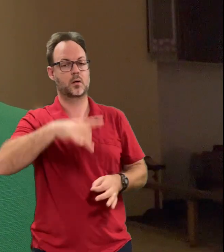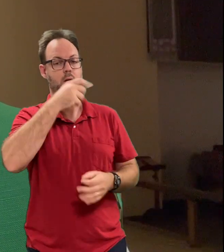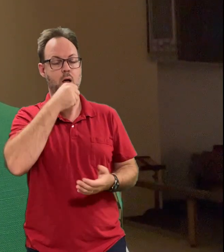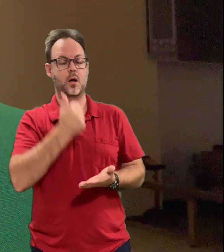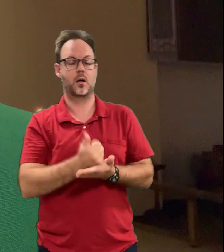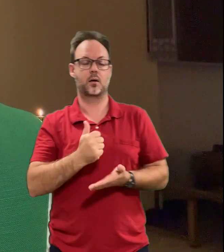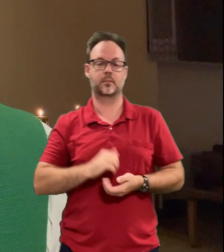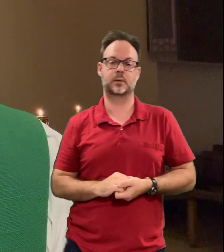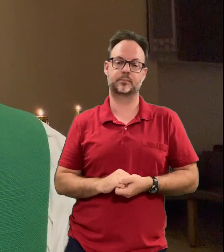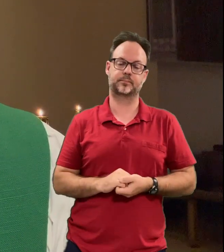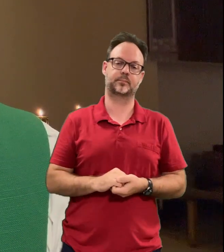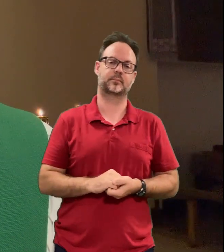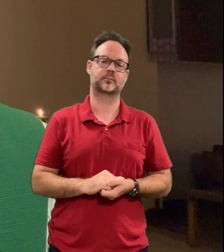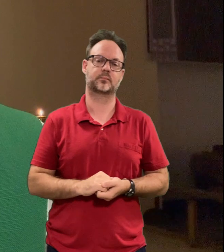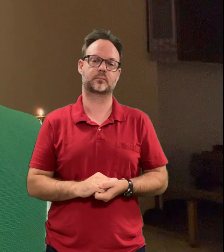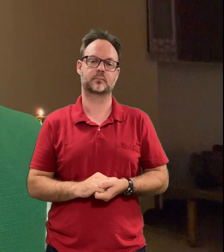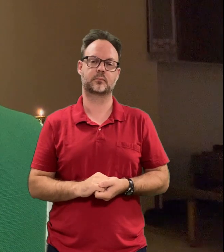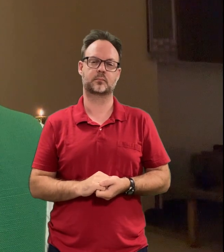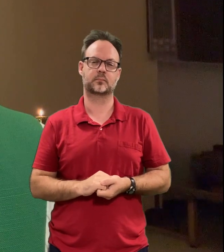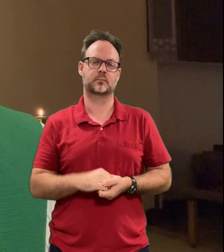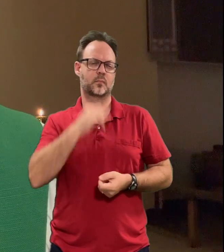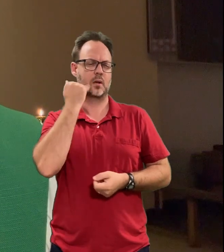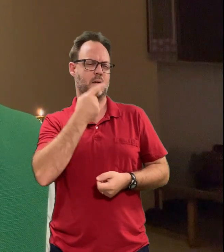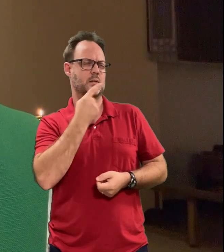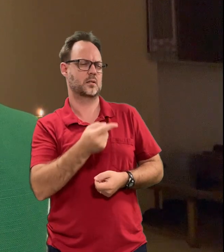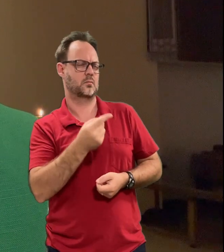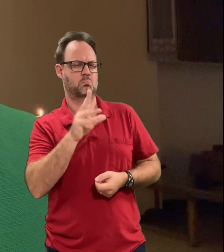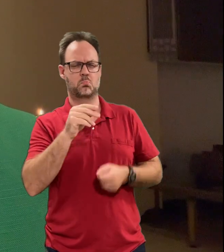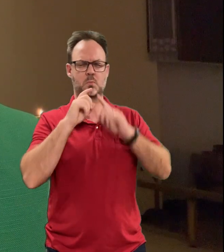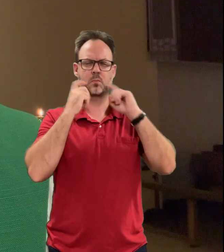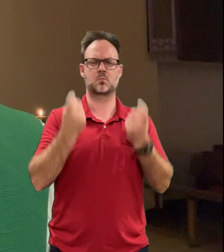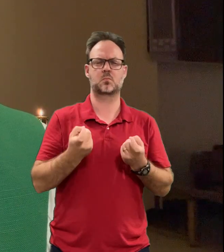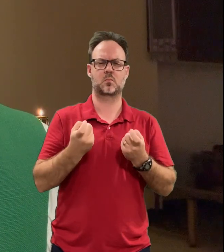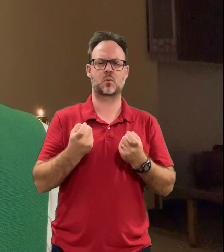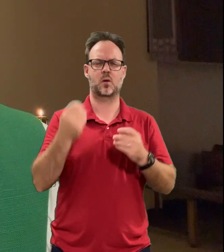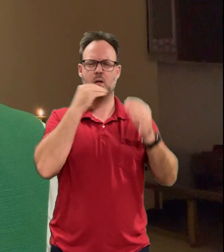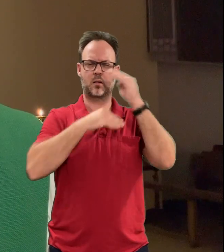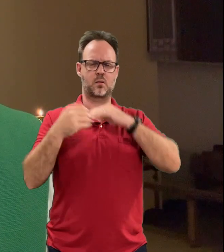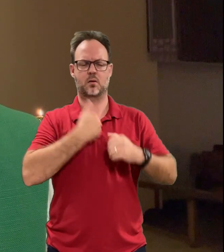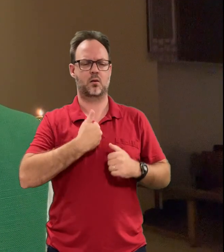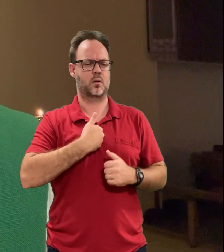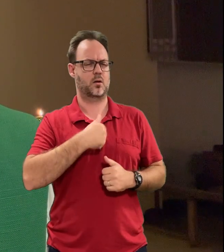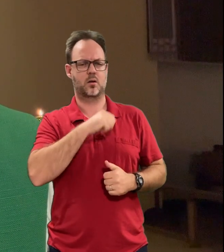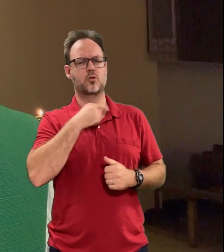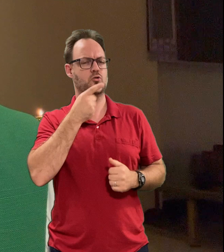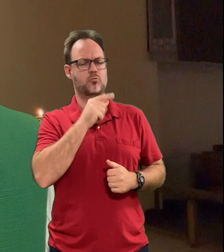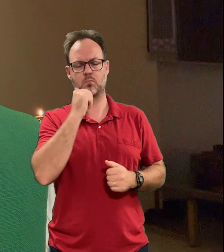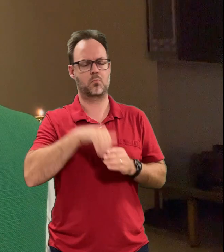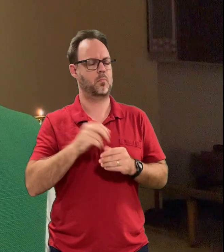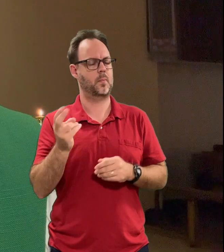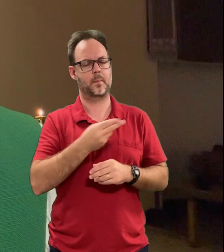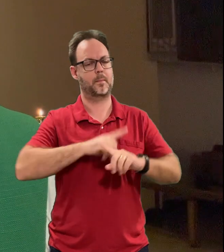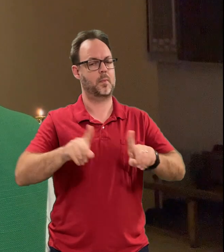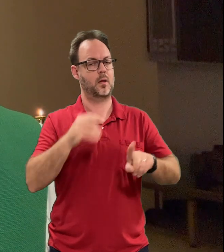of the Holy Spirit. Amen. If we say we have no sin, we deceive ourselves, and the truth is not